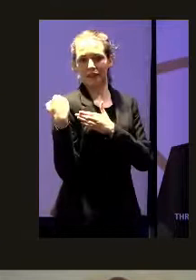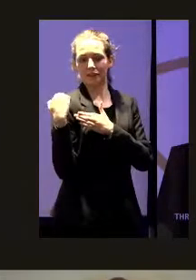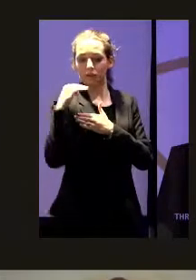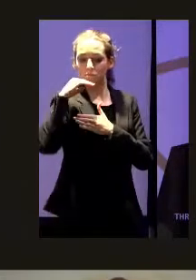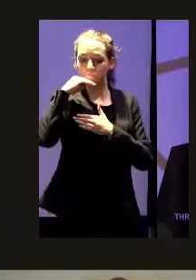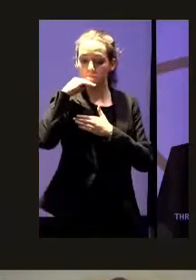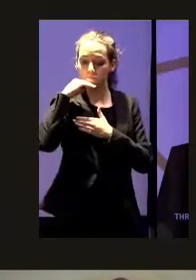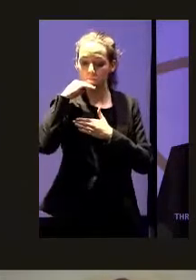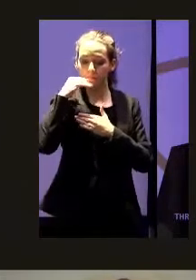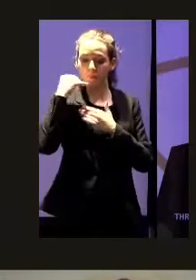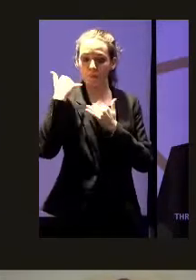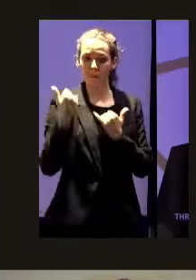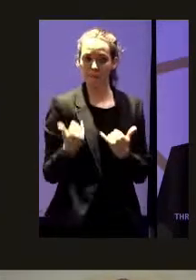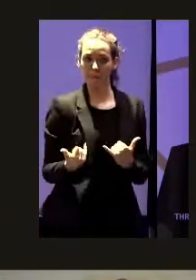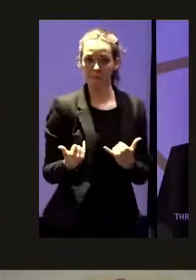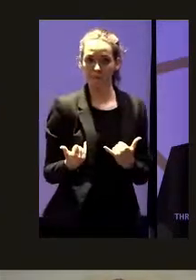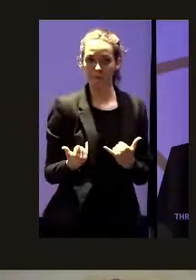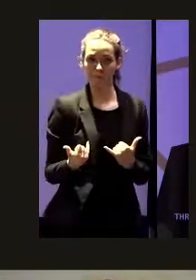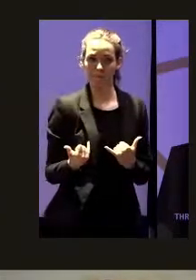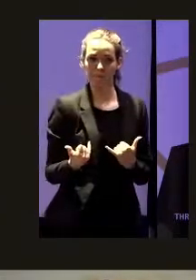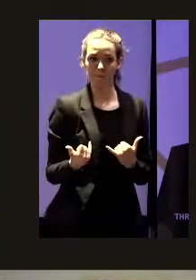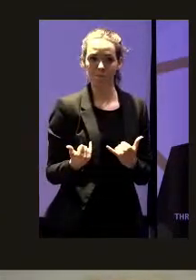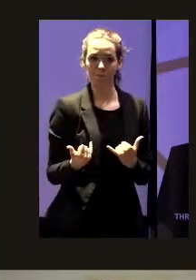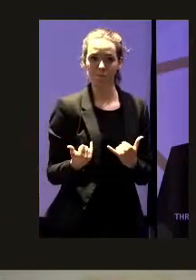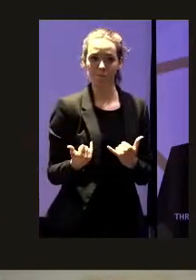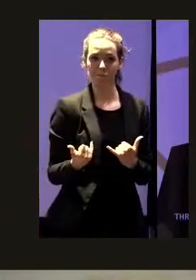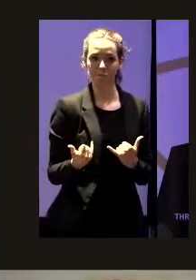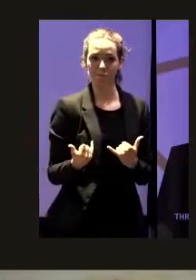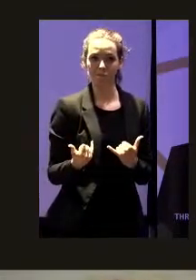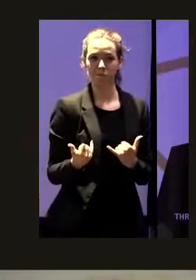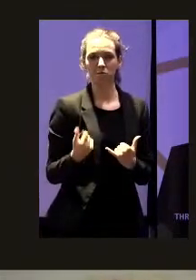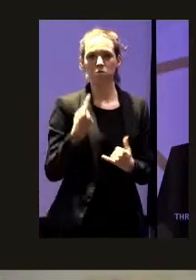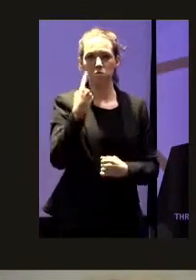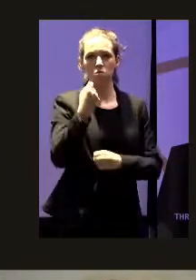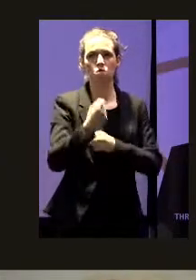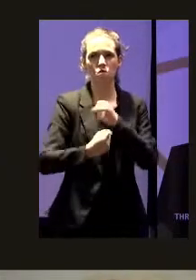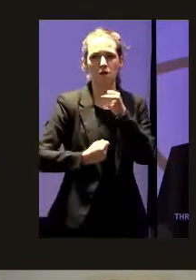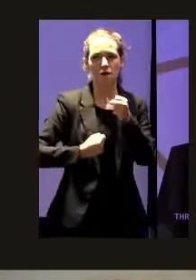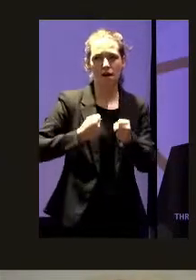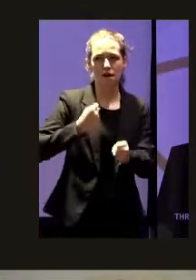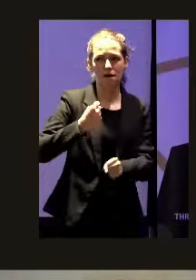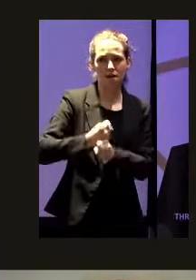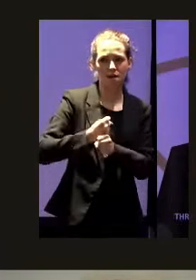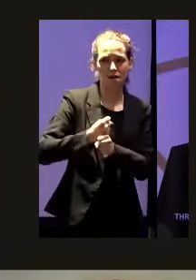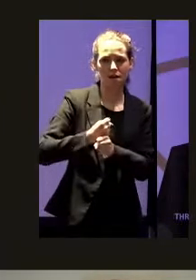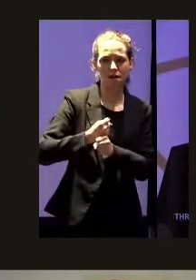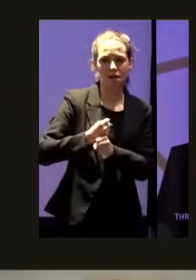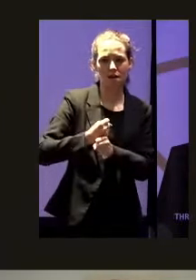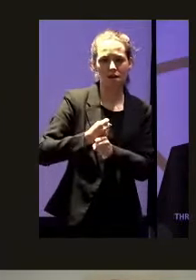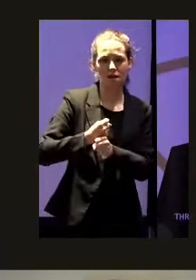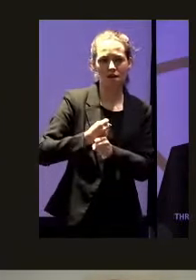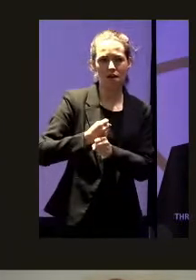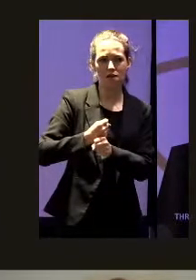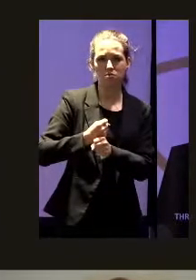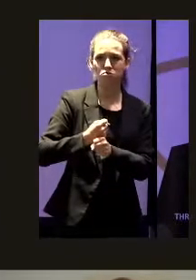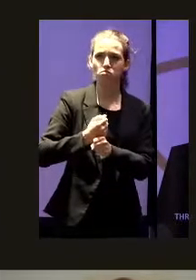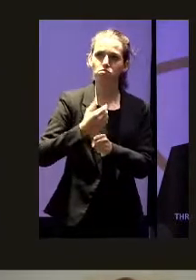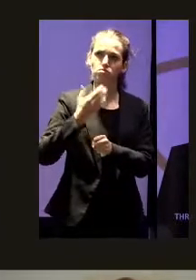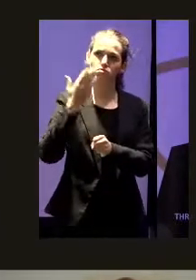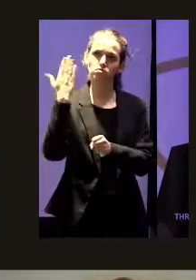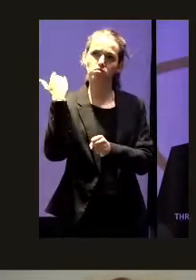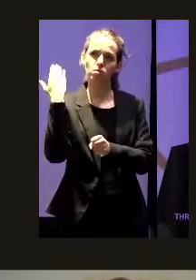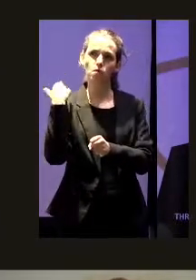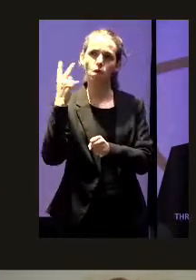and which then it is just a year or almost a year after the